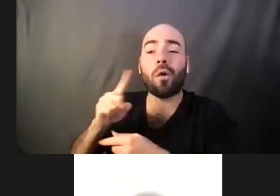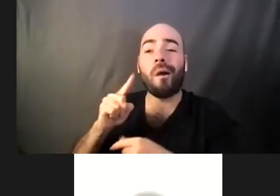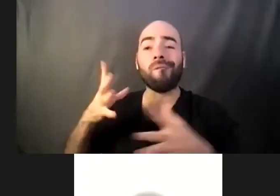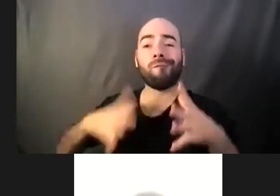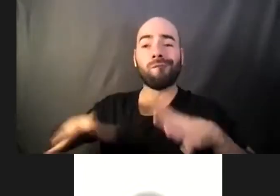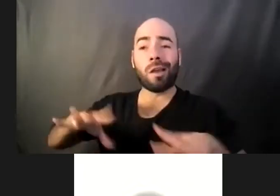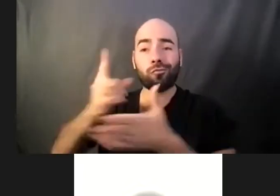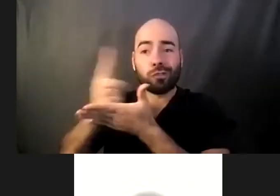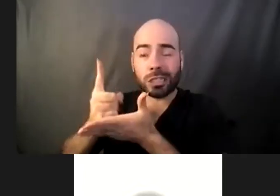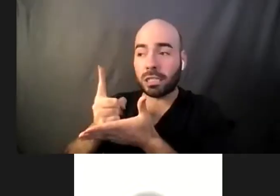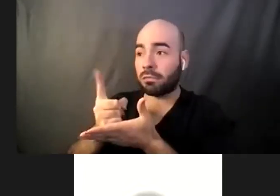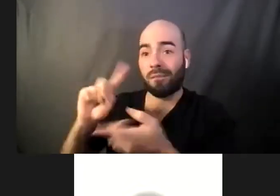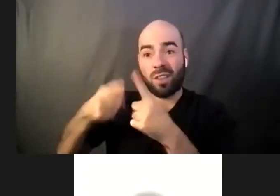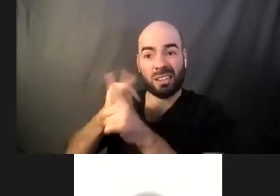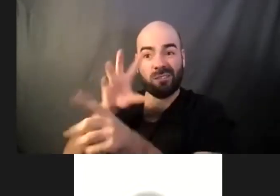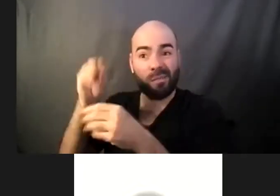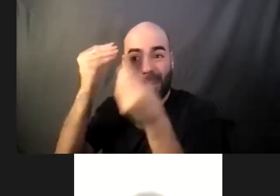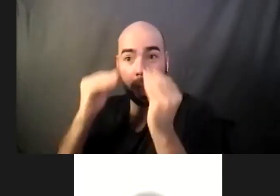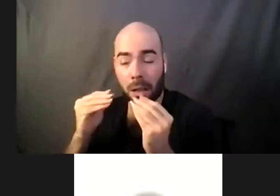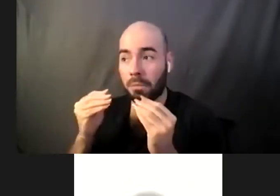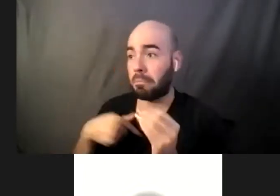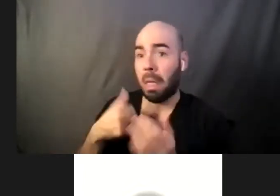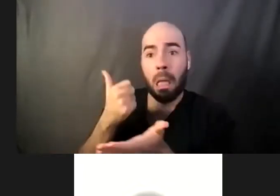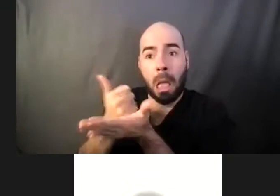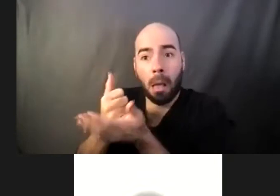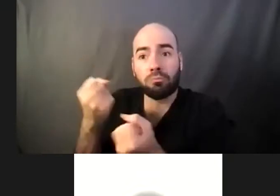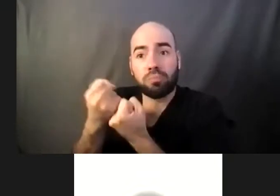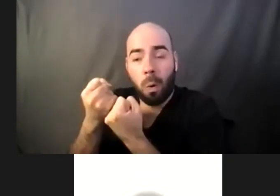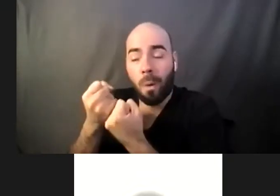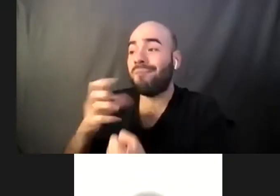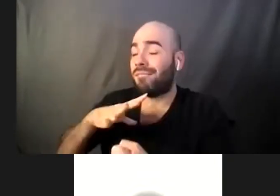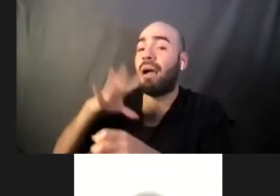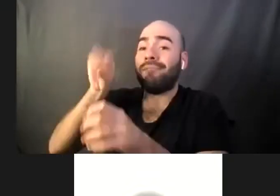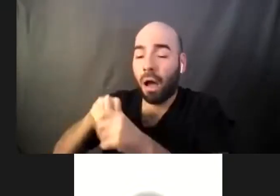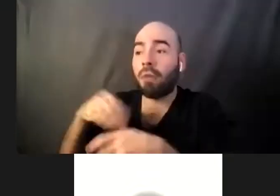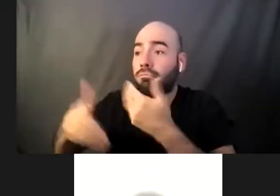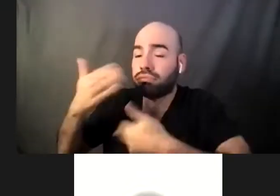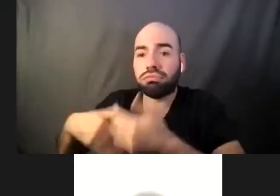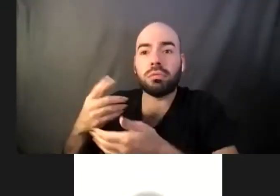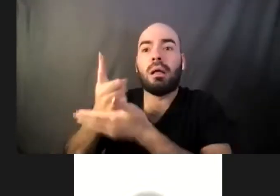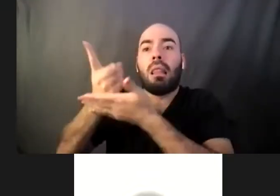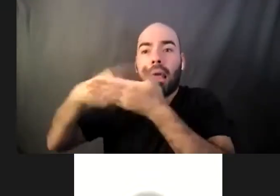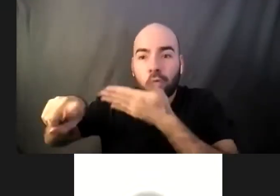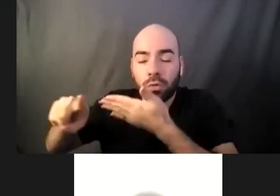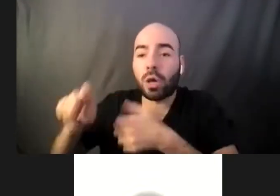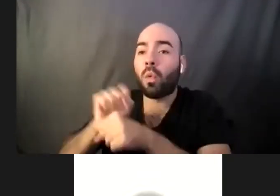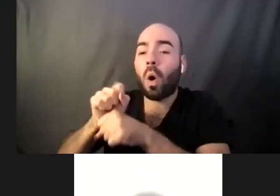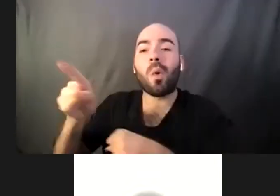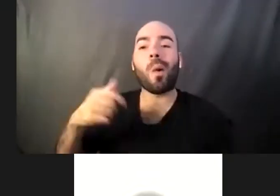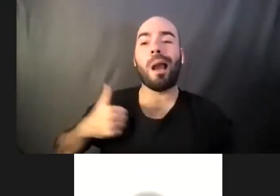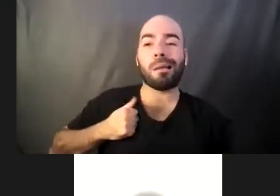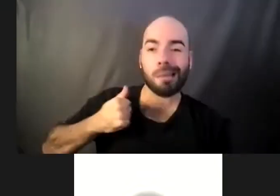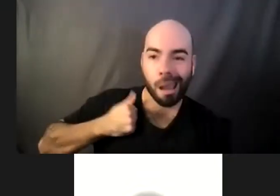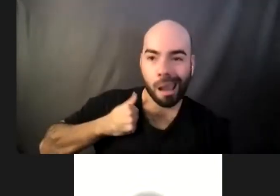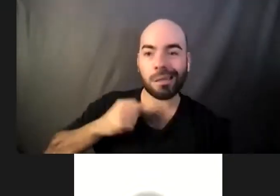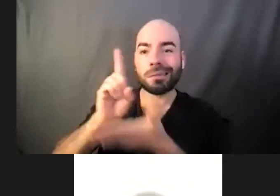job. I did that. A week later, I started interning for Heather Law and a Canadian designer, and Jules Wood, a fashion stylist,